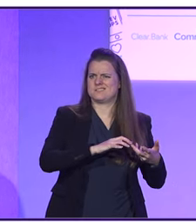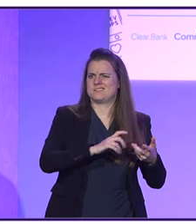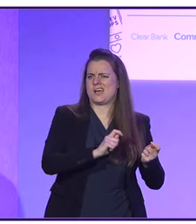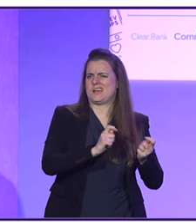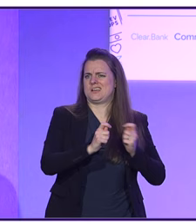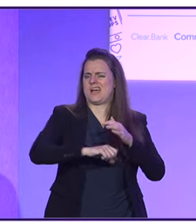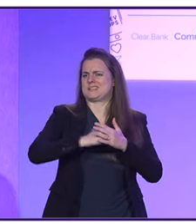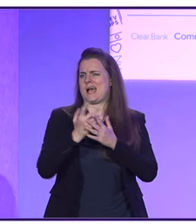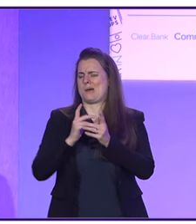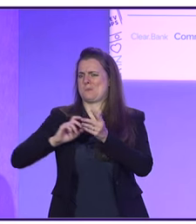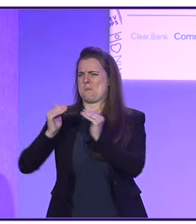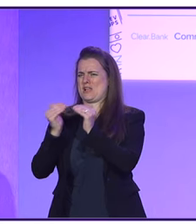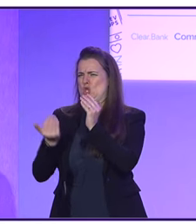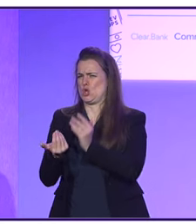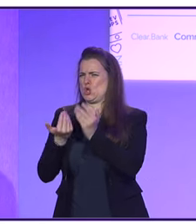dealing with.